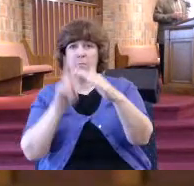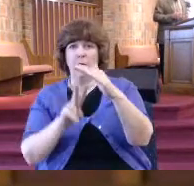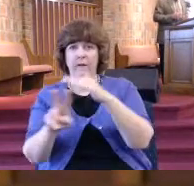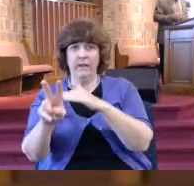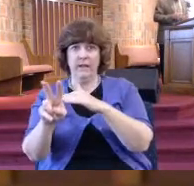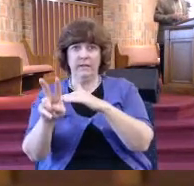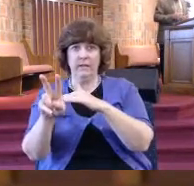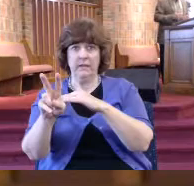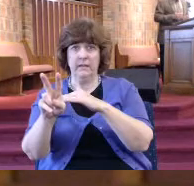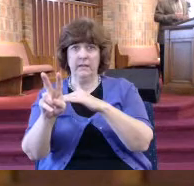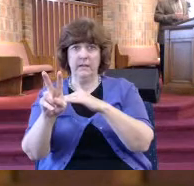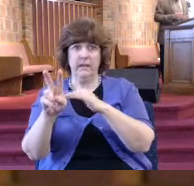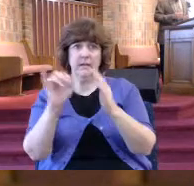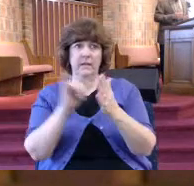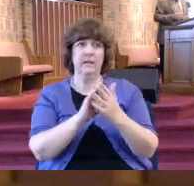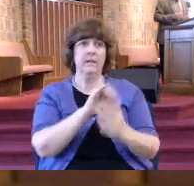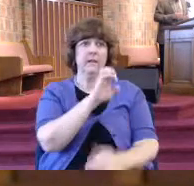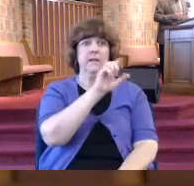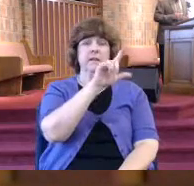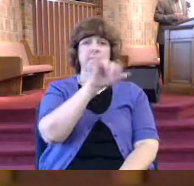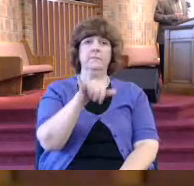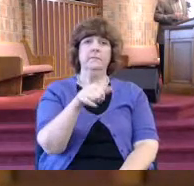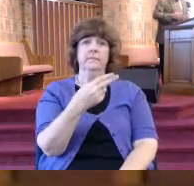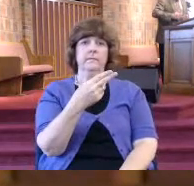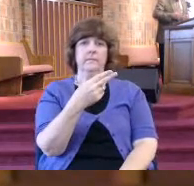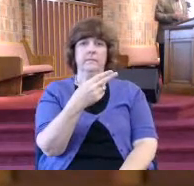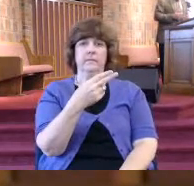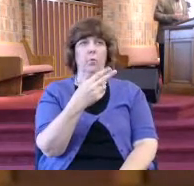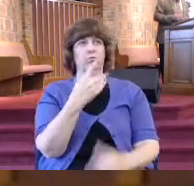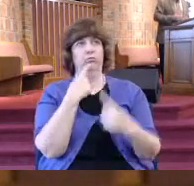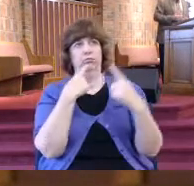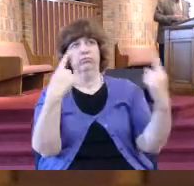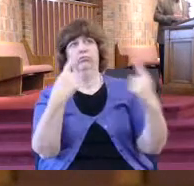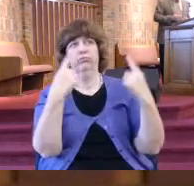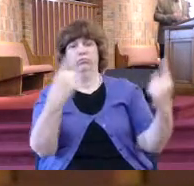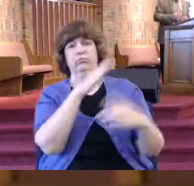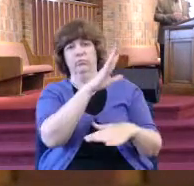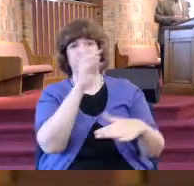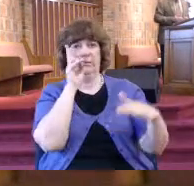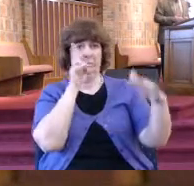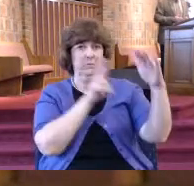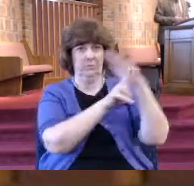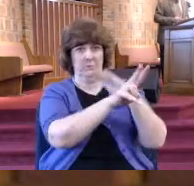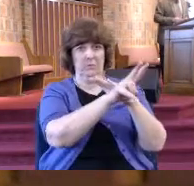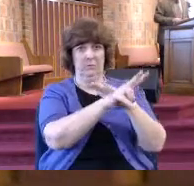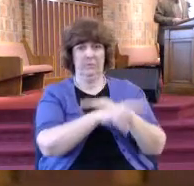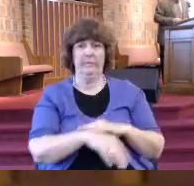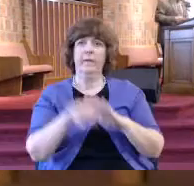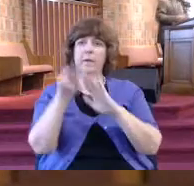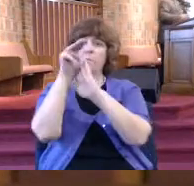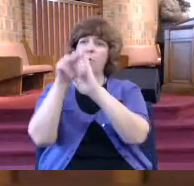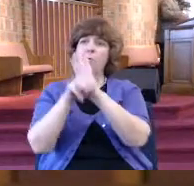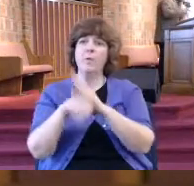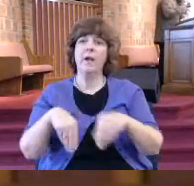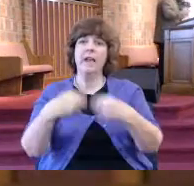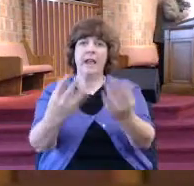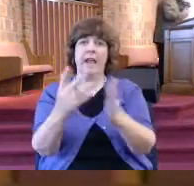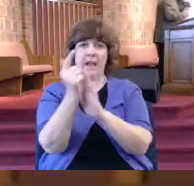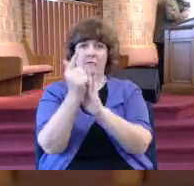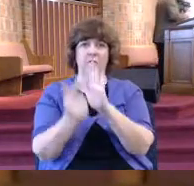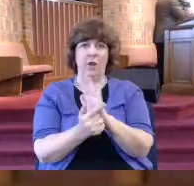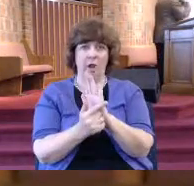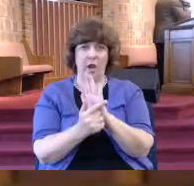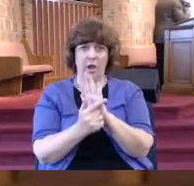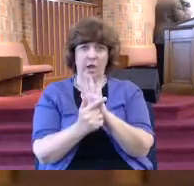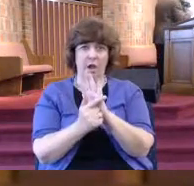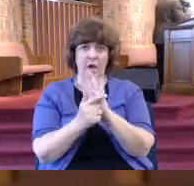been foremost among the Old Testament prophets. Moses certainly would have been what was considered the lawgiver. So as Jesus is